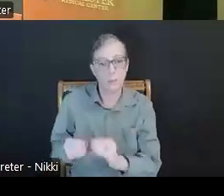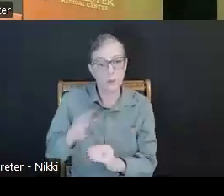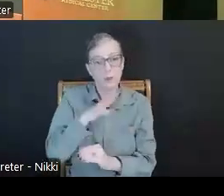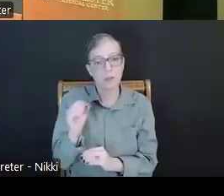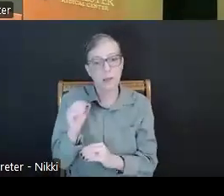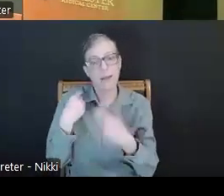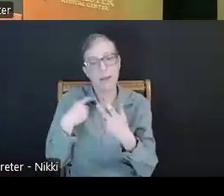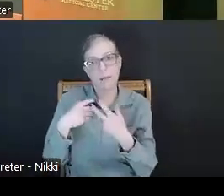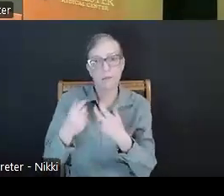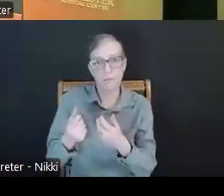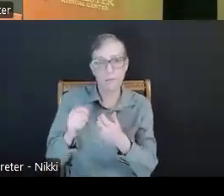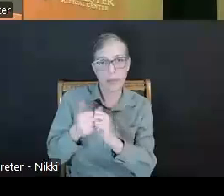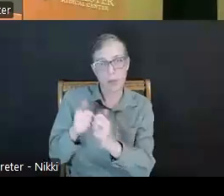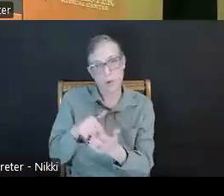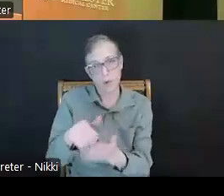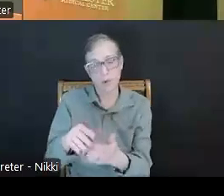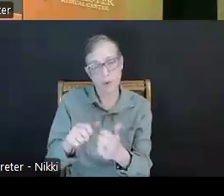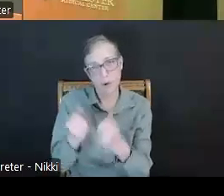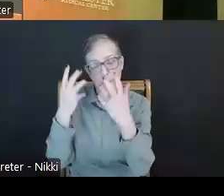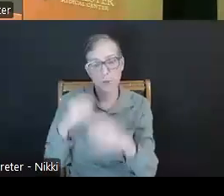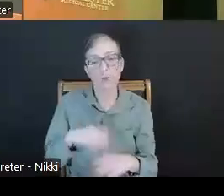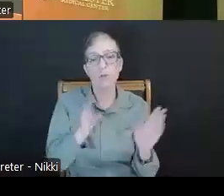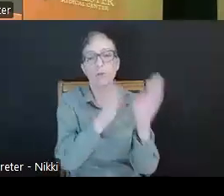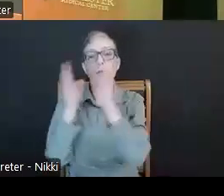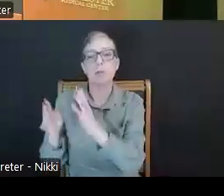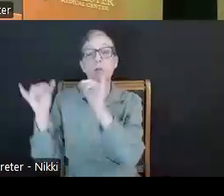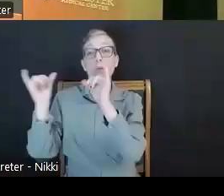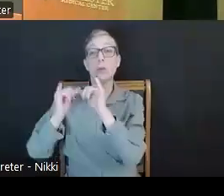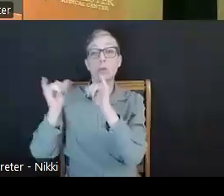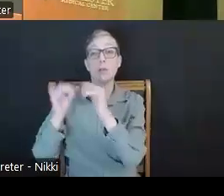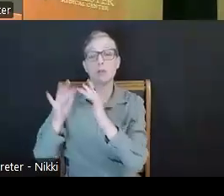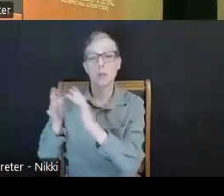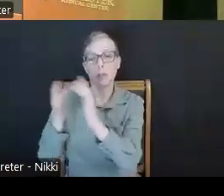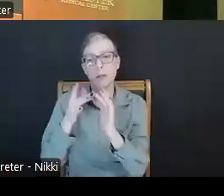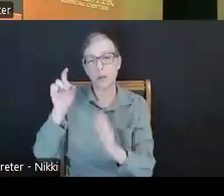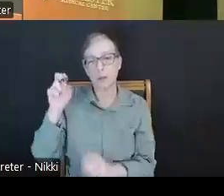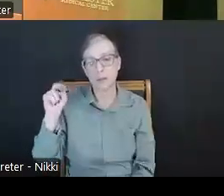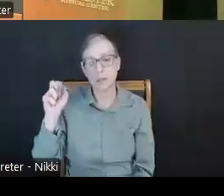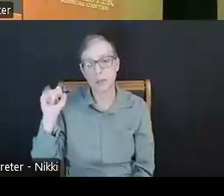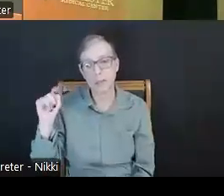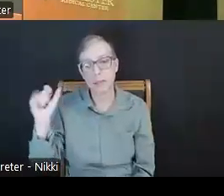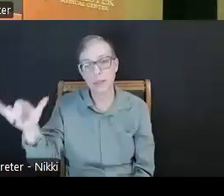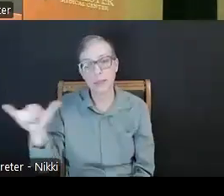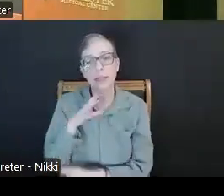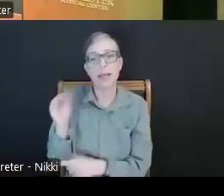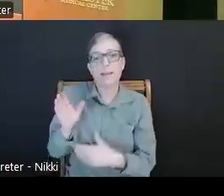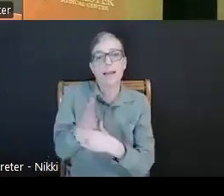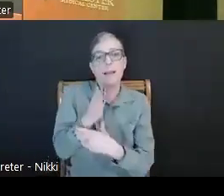network analysis that are well validated, and that's the network density and the average weighted clustering coefficient, which capture each of those